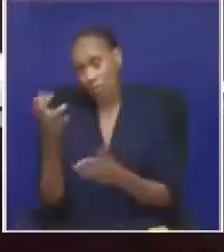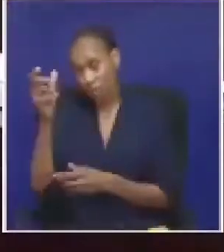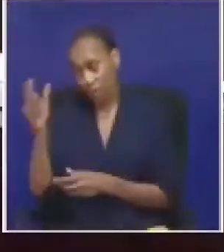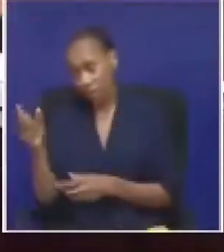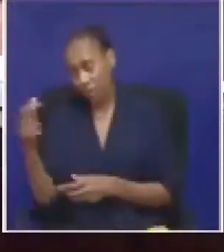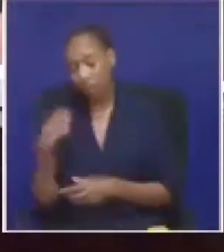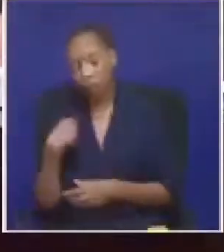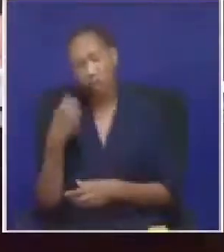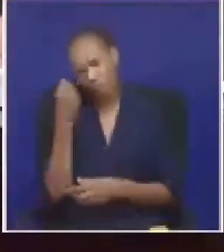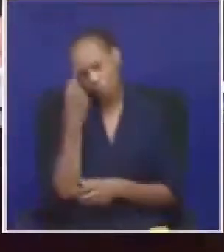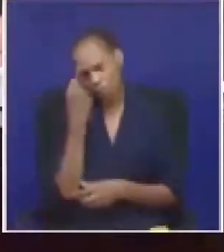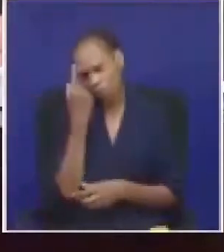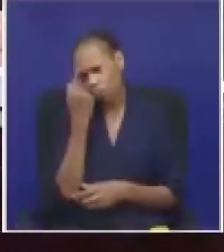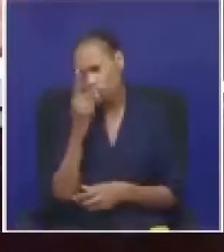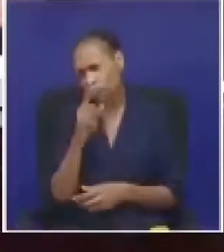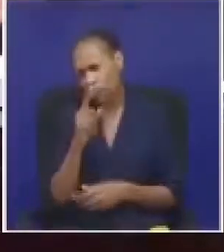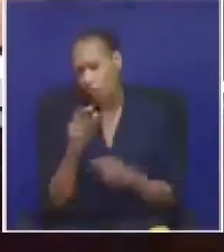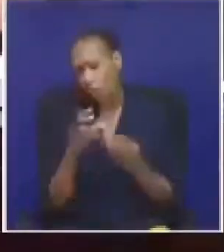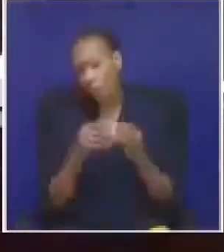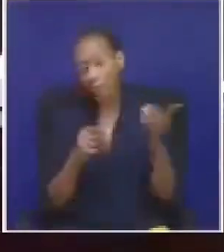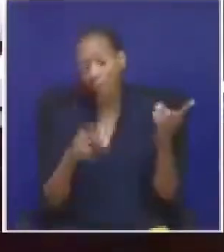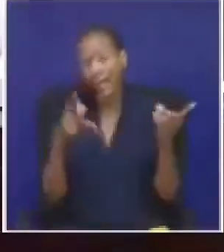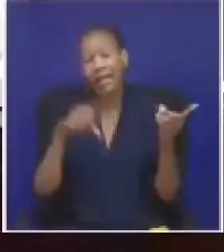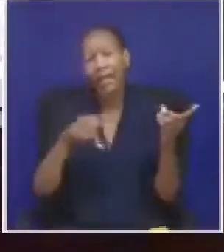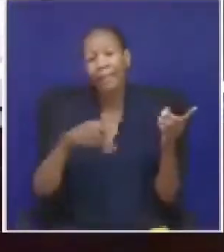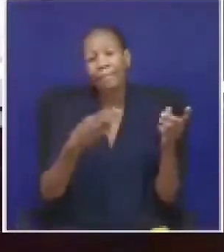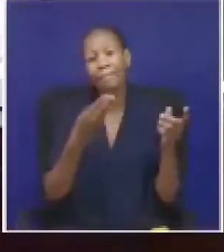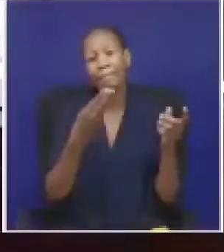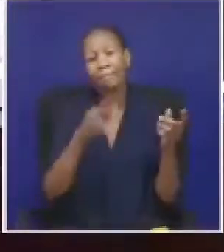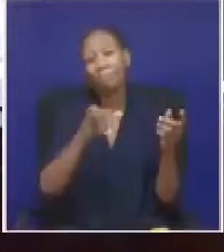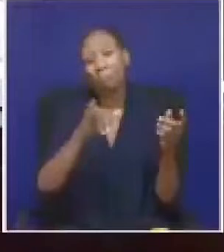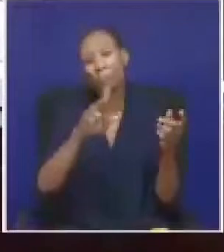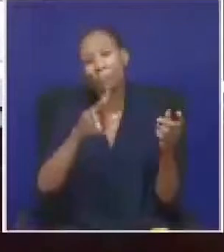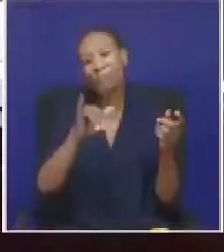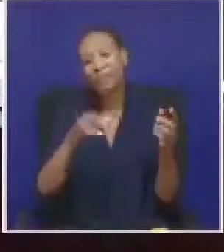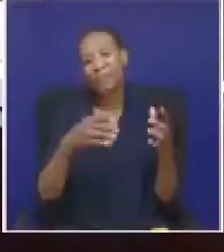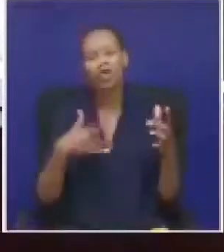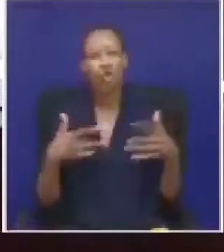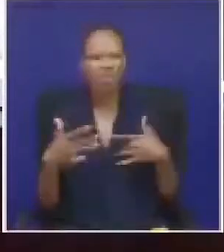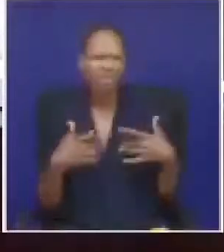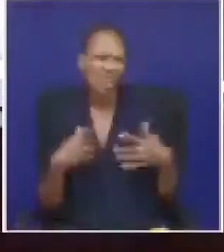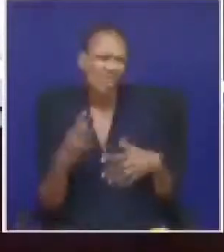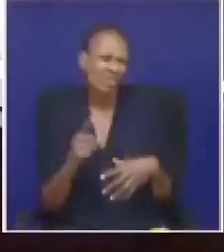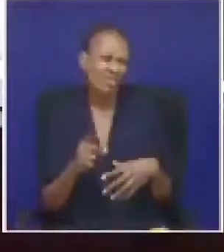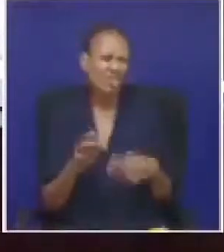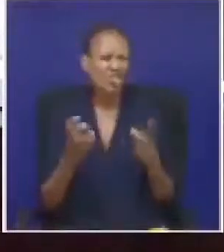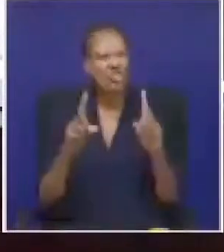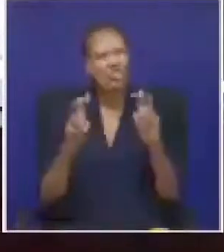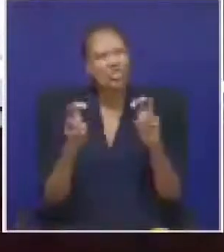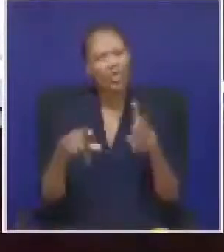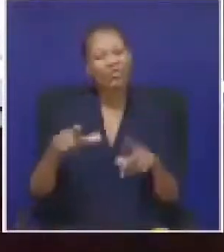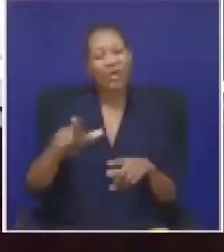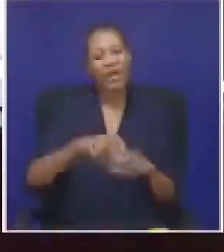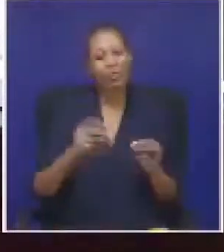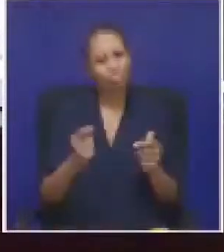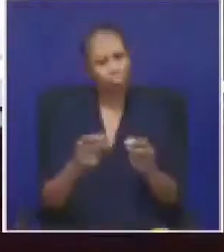Speaker, that Honorable Piri is concerned that about fast-tracking land reform,